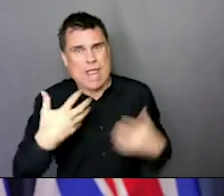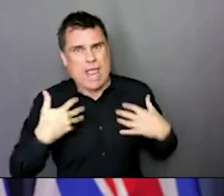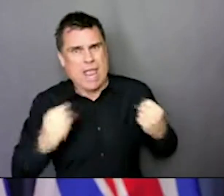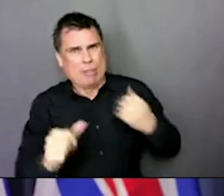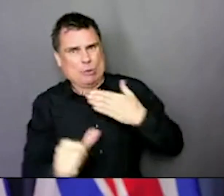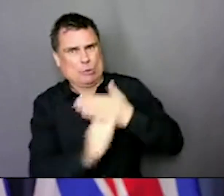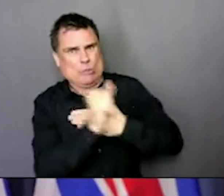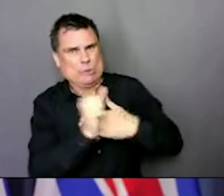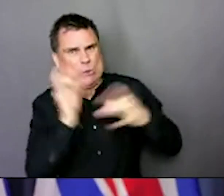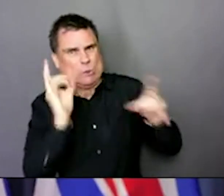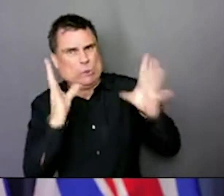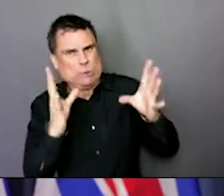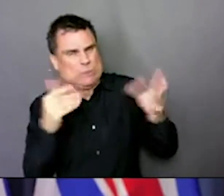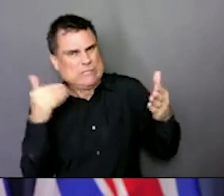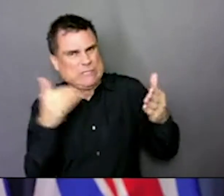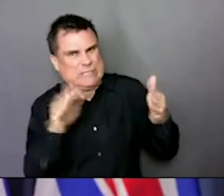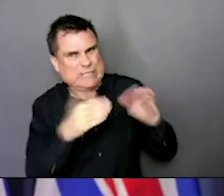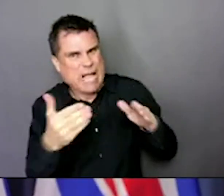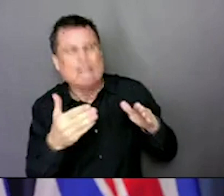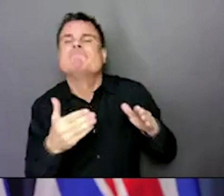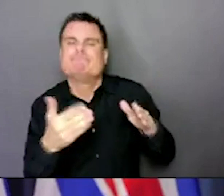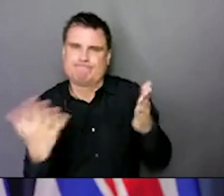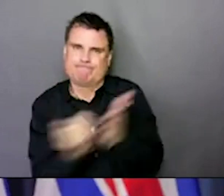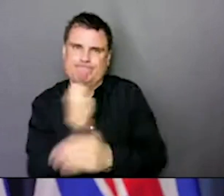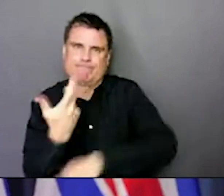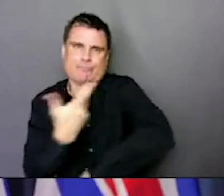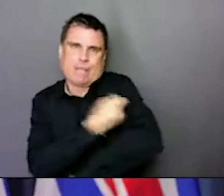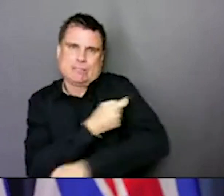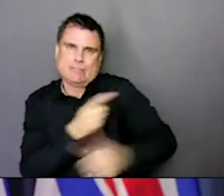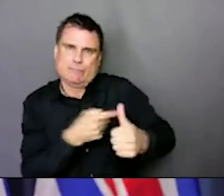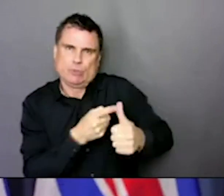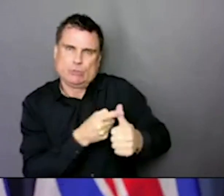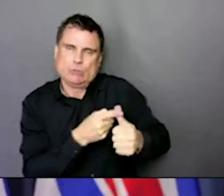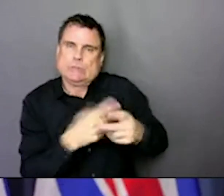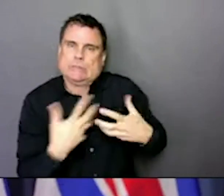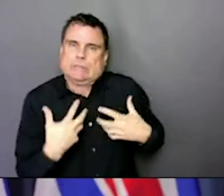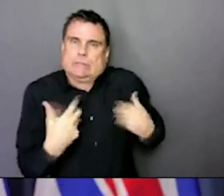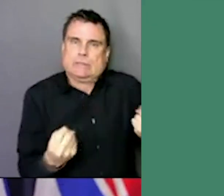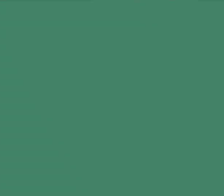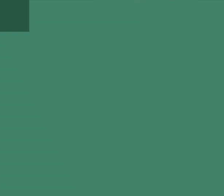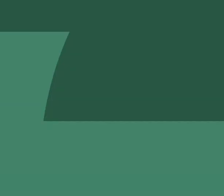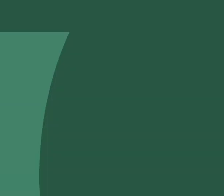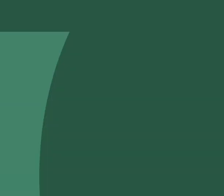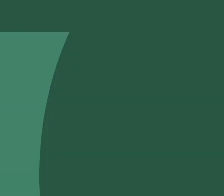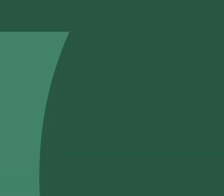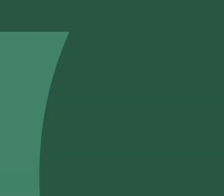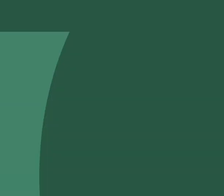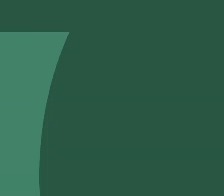point in time is the older you are, the more at risk you are. So that's how we're going to prioritize going forward.